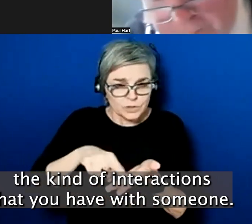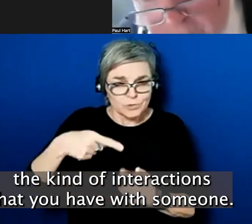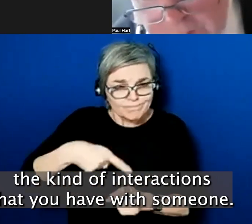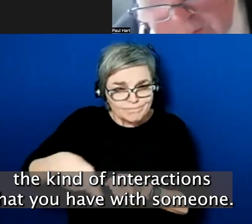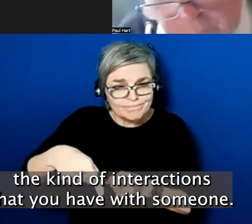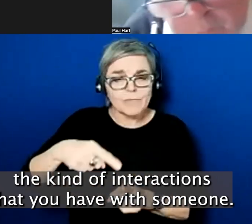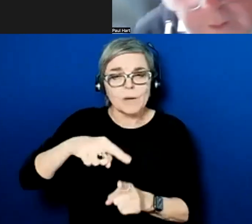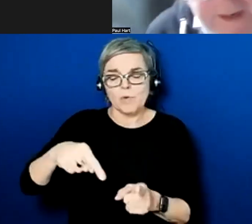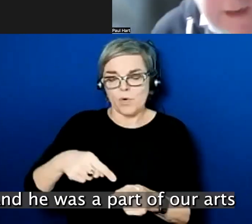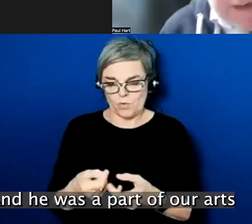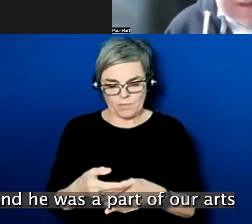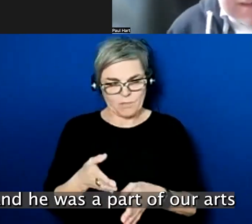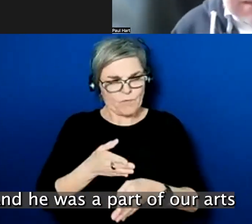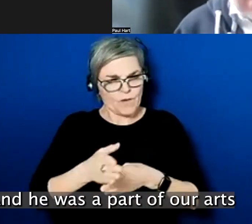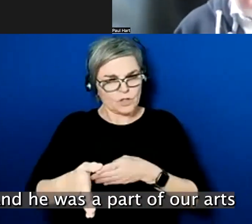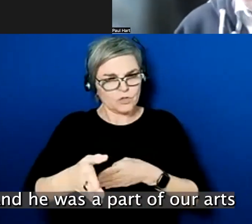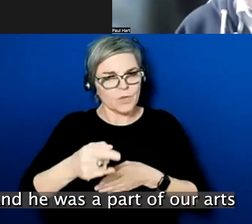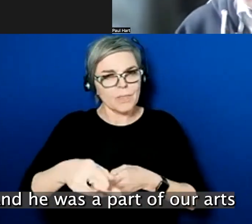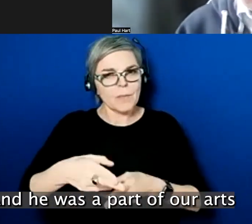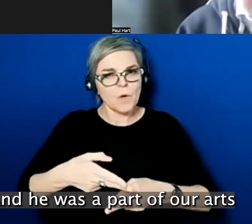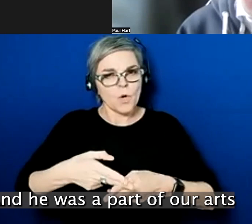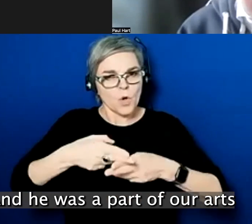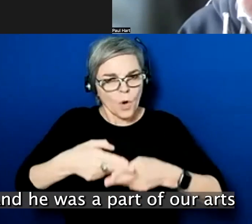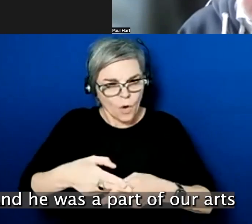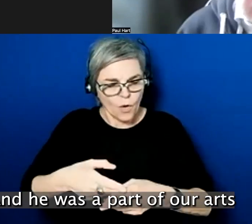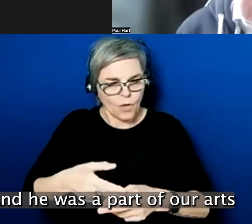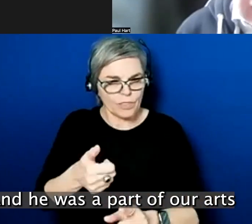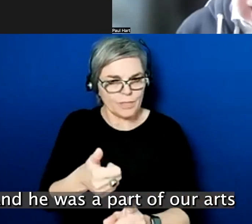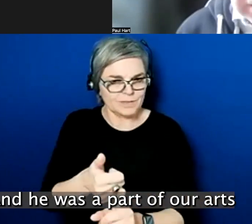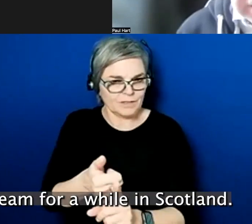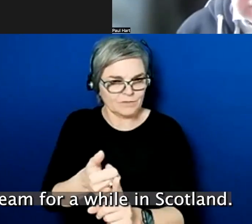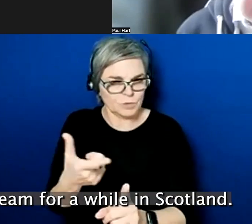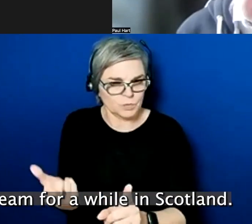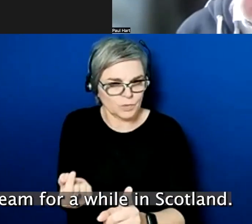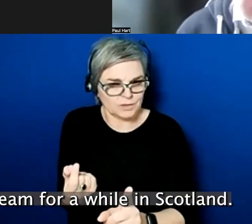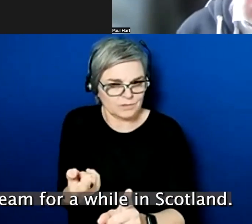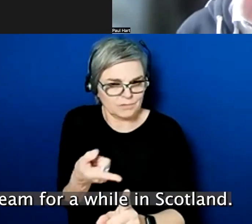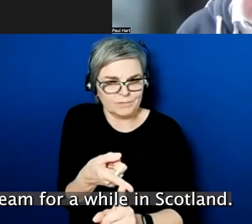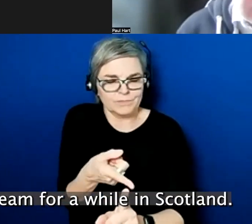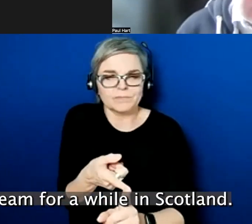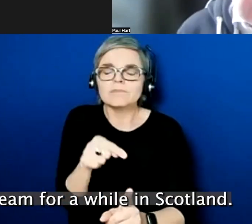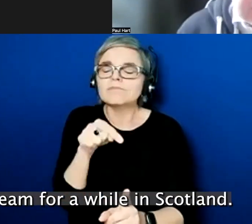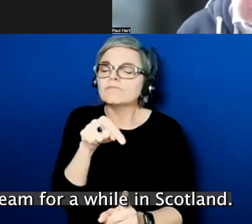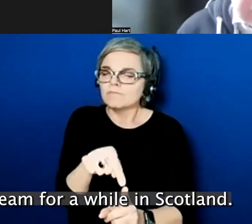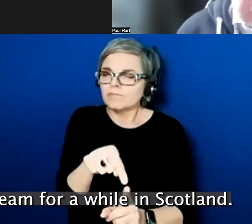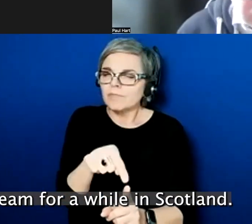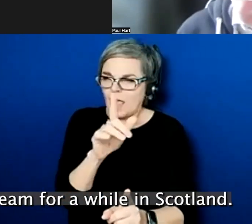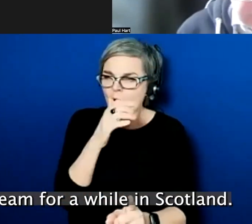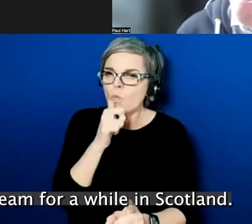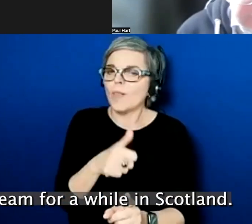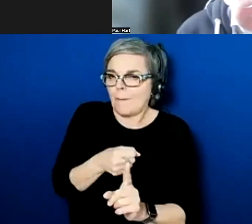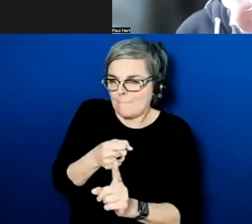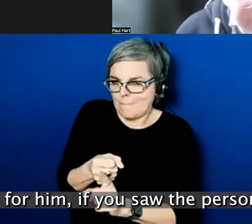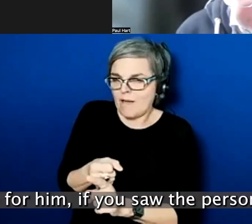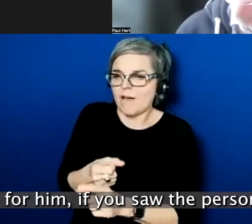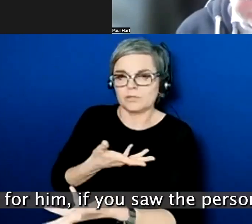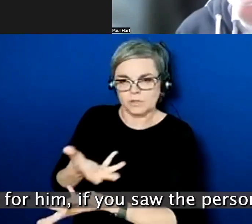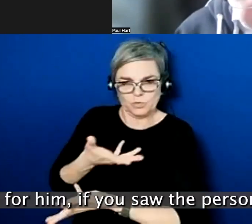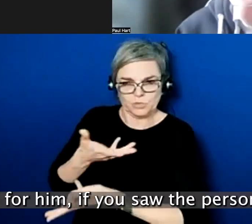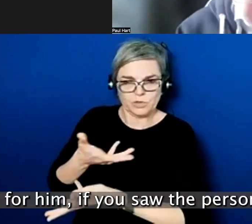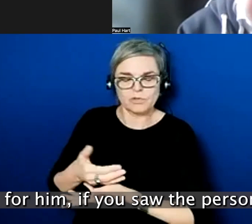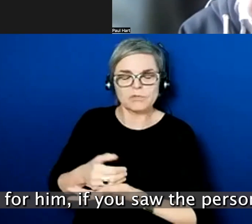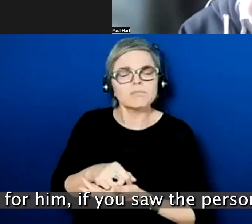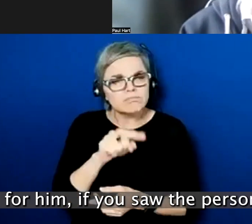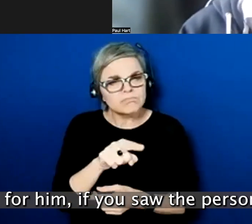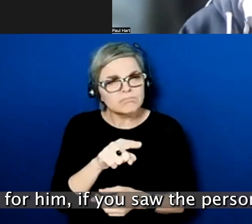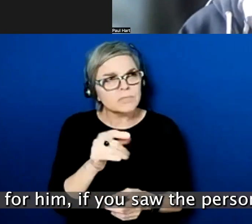have with someone. And he was a part of our arts team for a while in Scotland. And